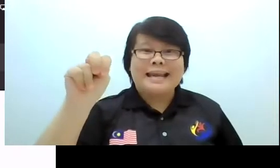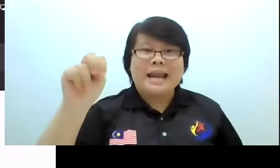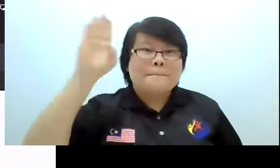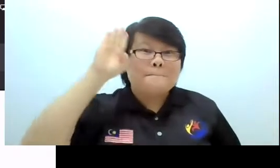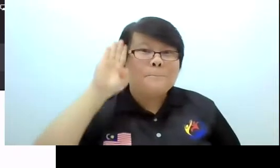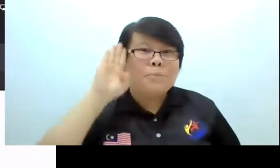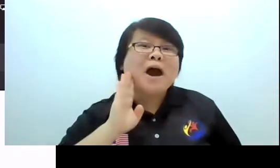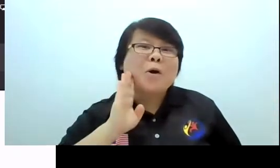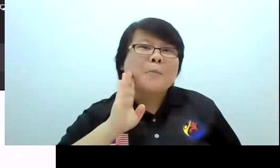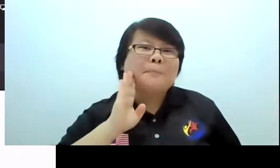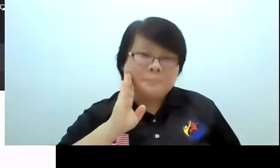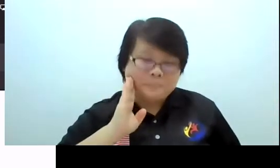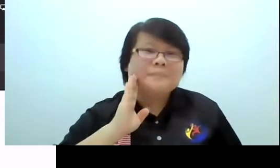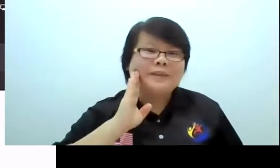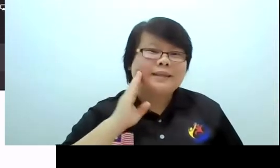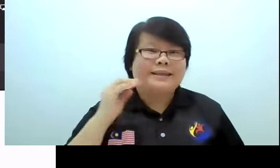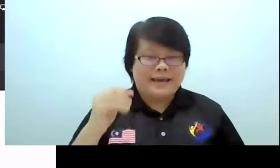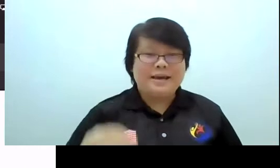B-R-O-W-N, brown.